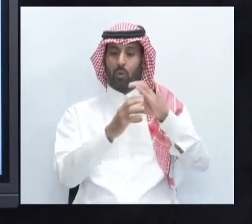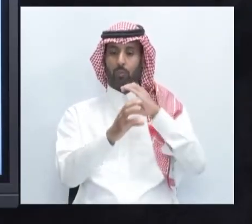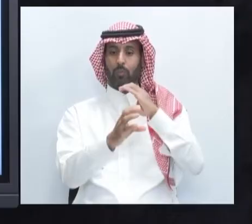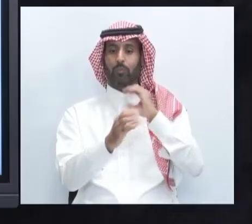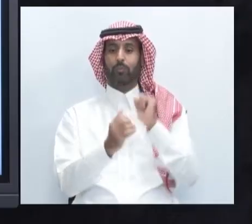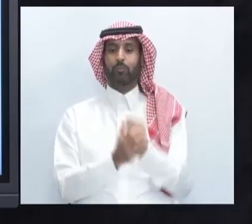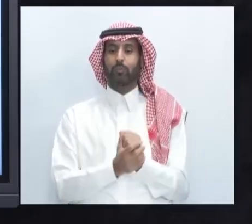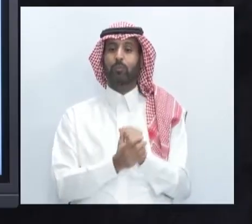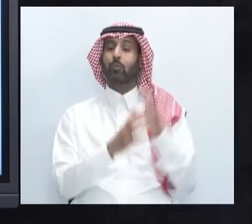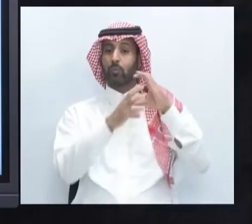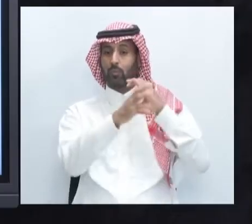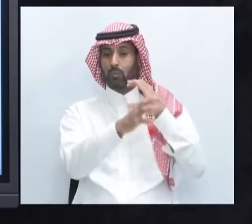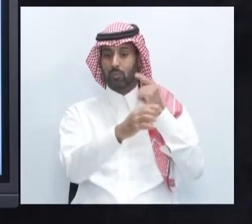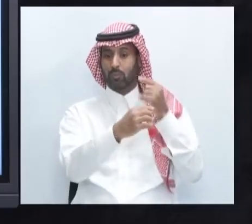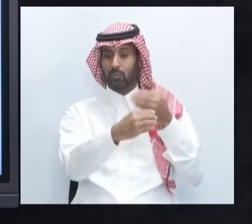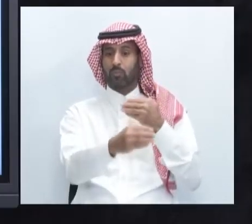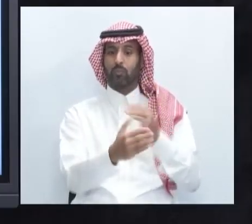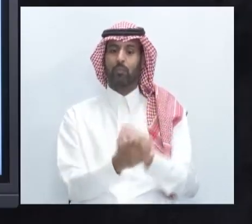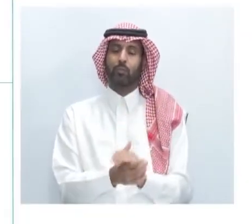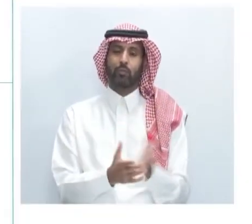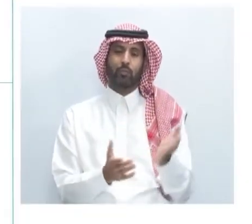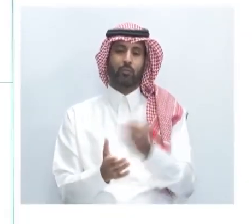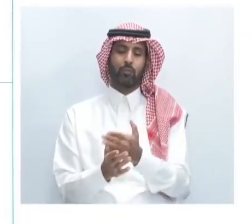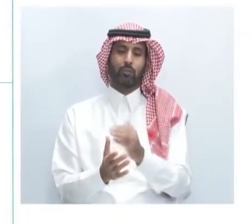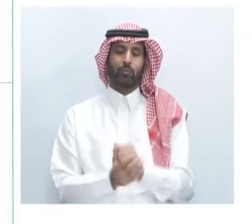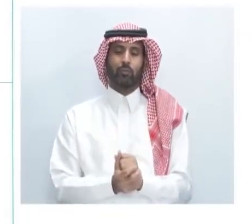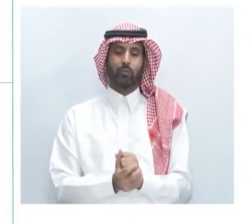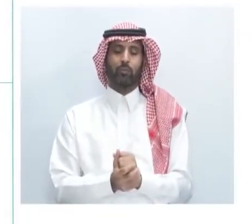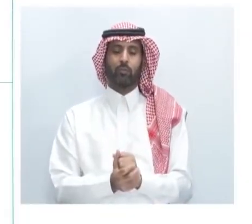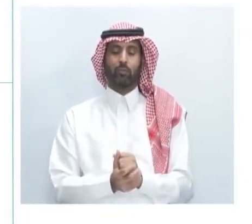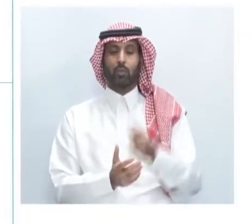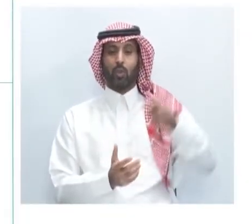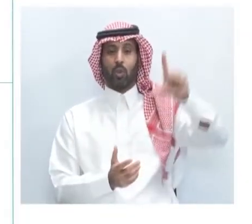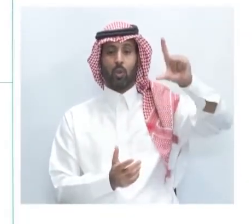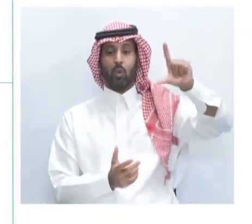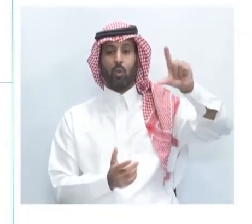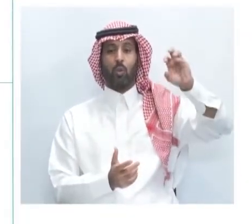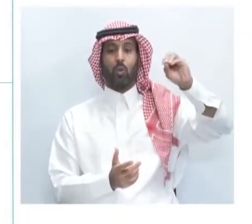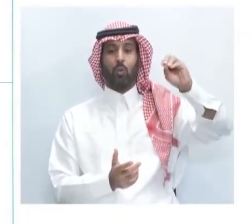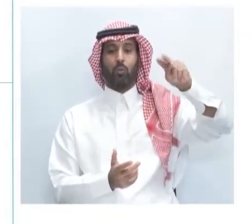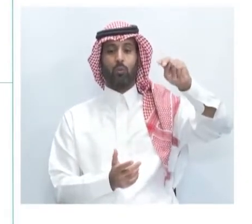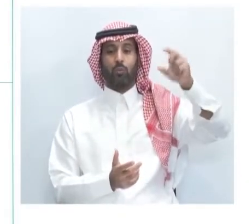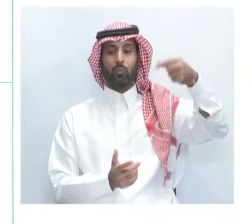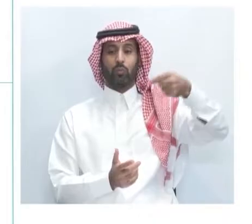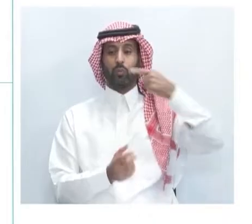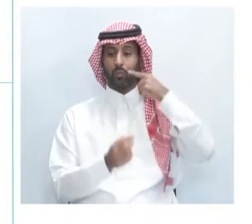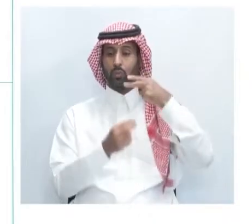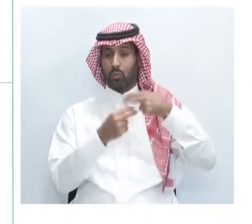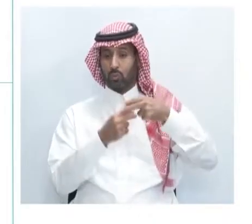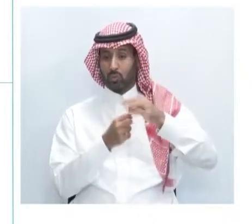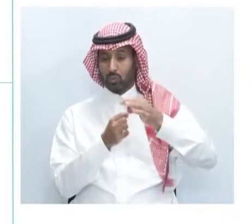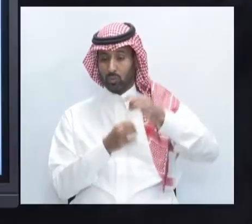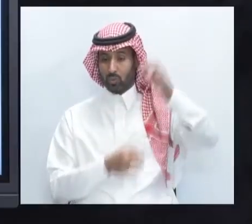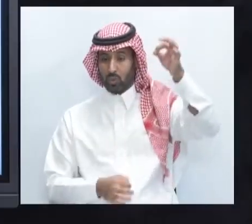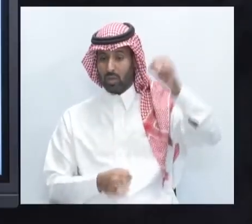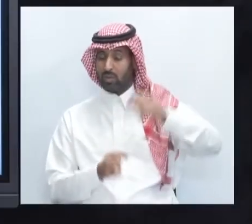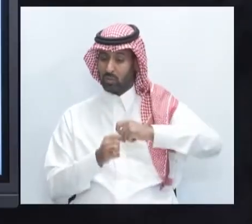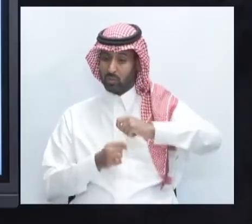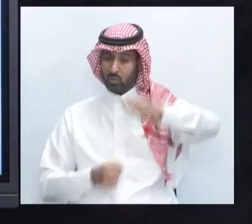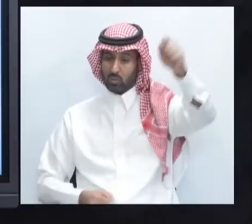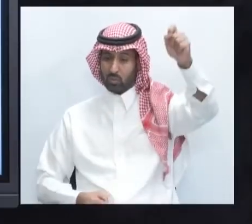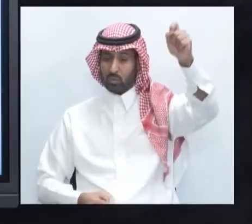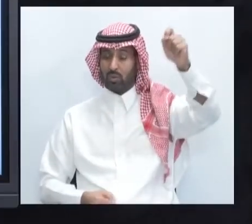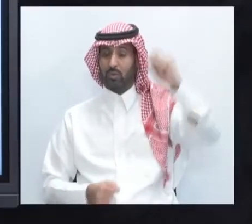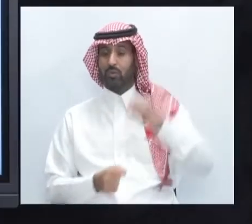bus. Long bus. Excellent. Okay. So we have long. Long. What does it mean? This